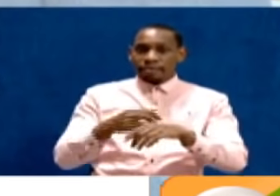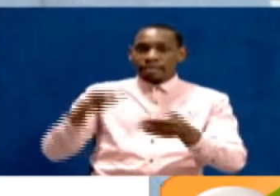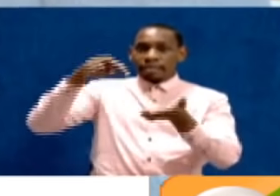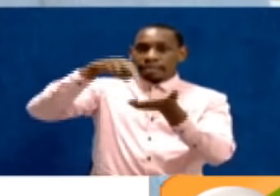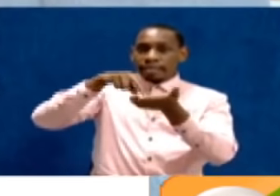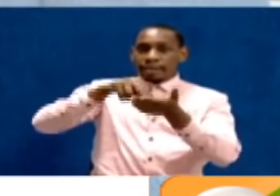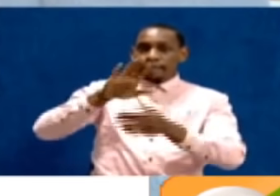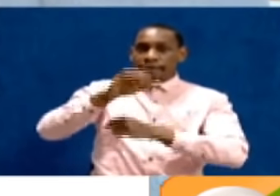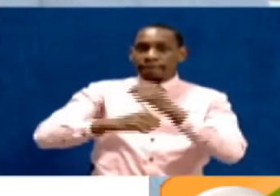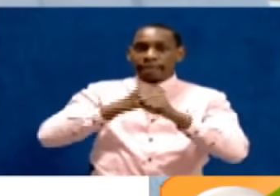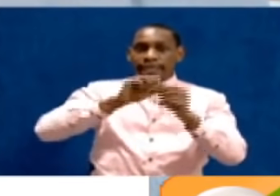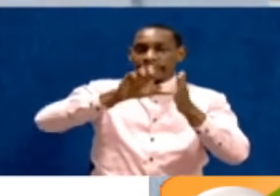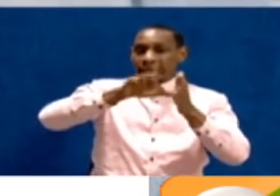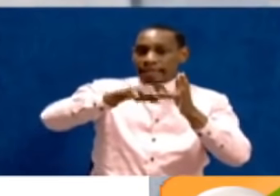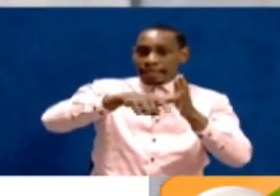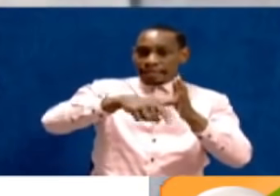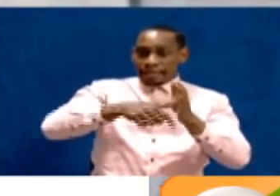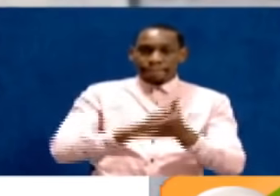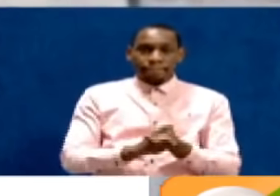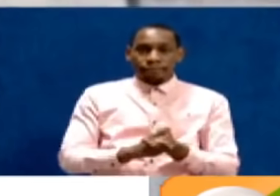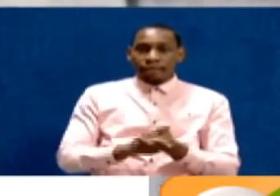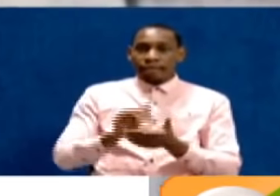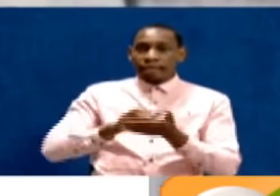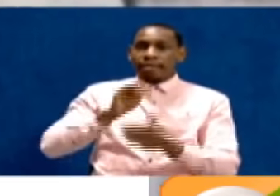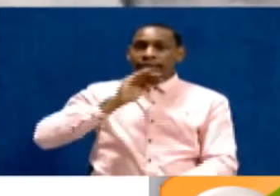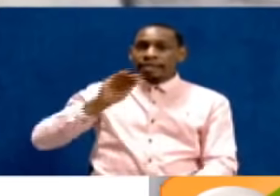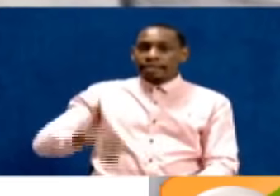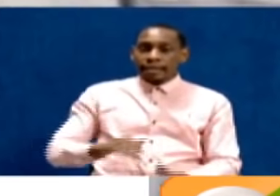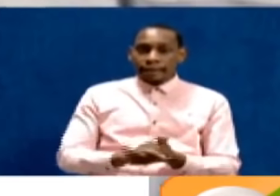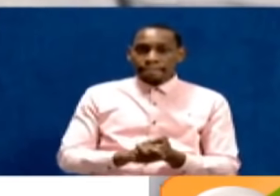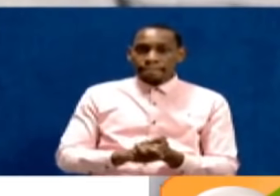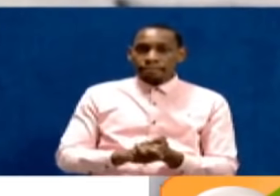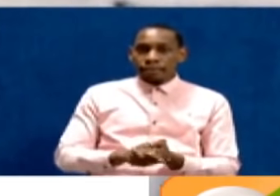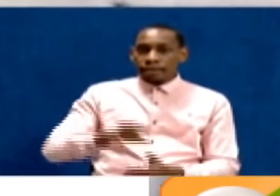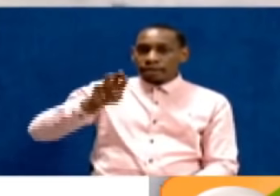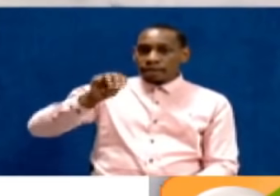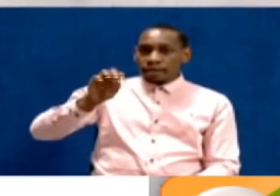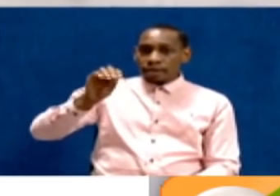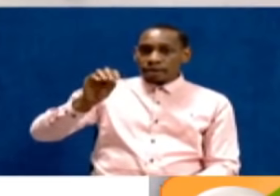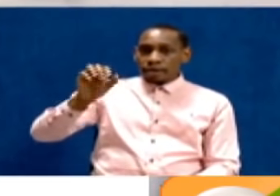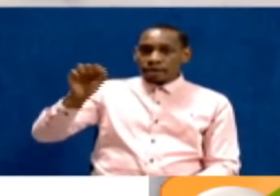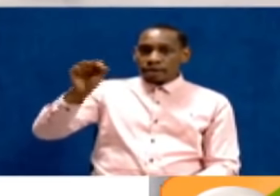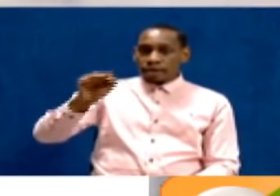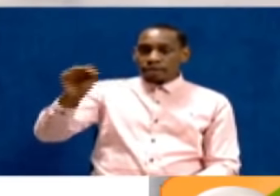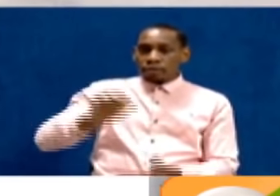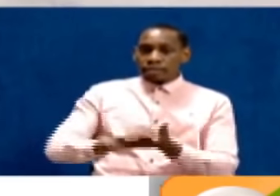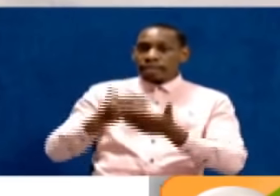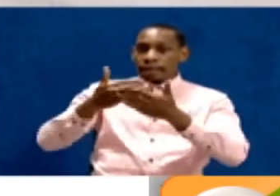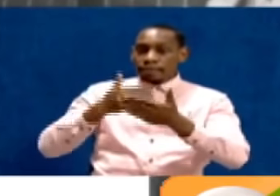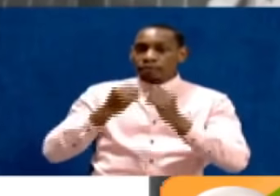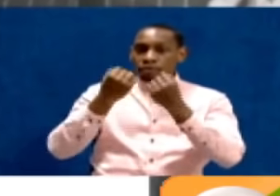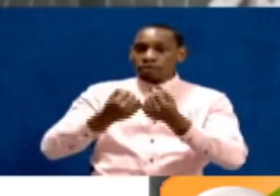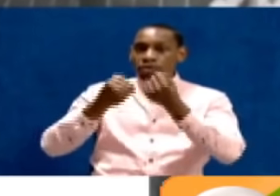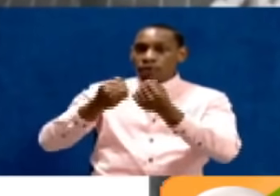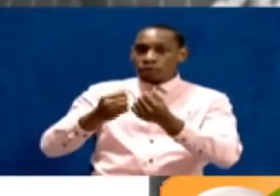the ring 5 years later. He's the son of Moses Mudamba Mudavadi, a one-time powerful